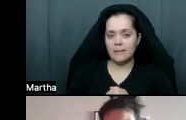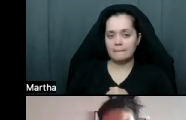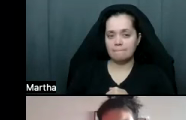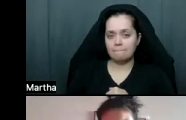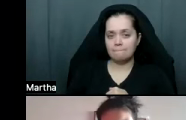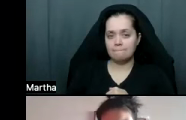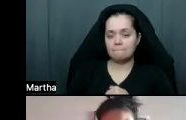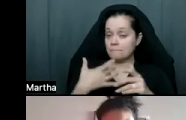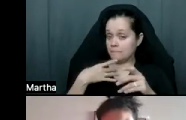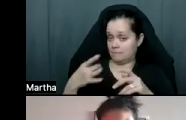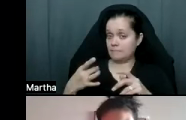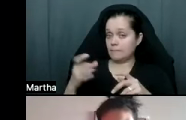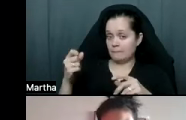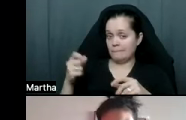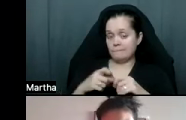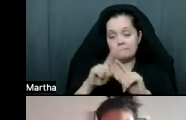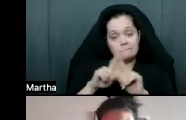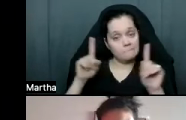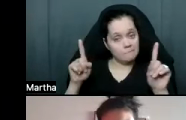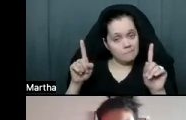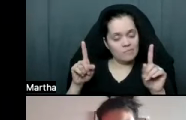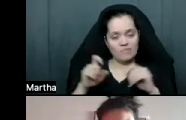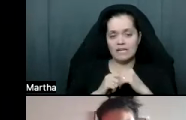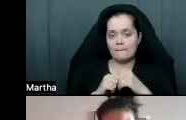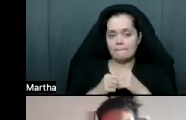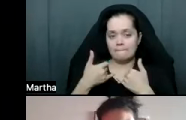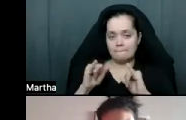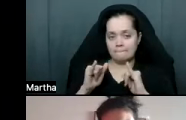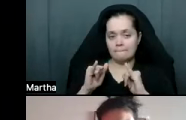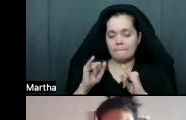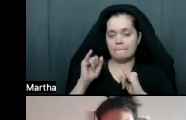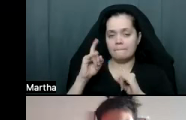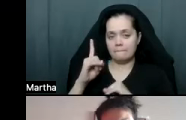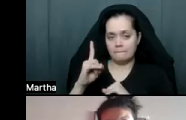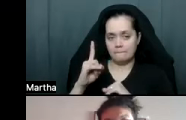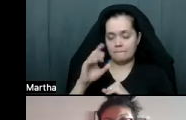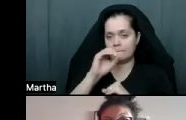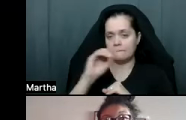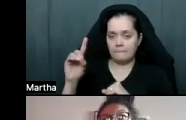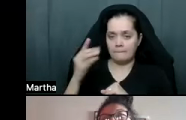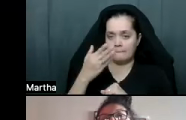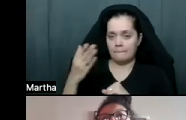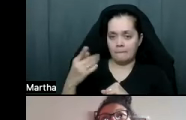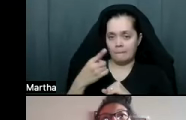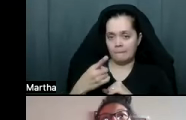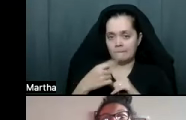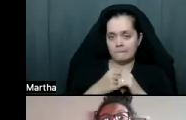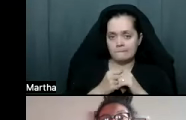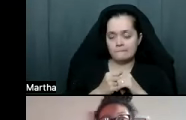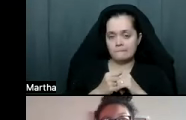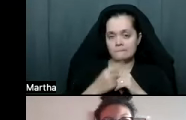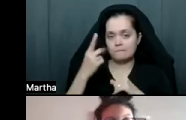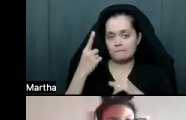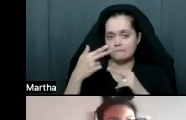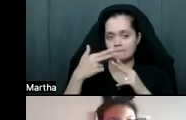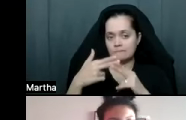I like it, but there's still one odd thing here. One name for